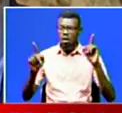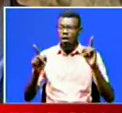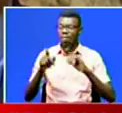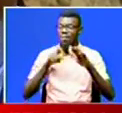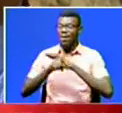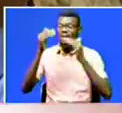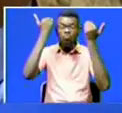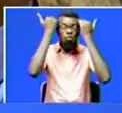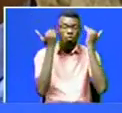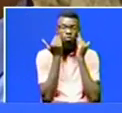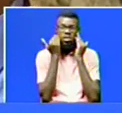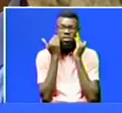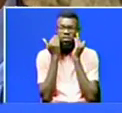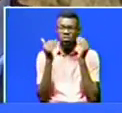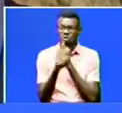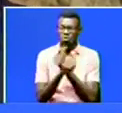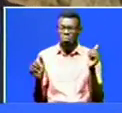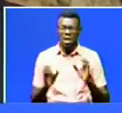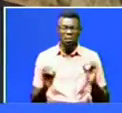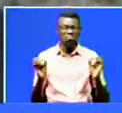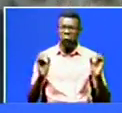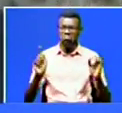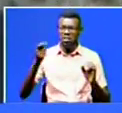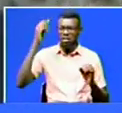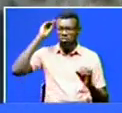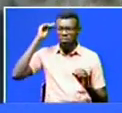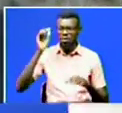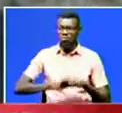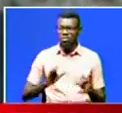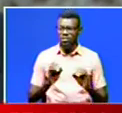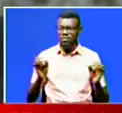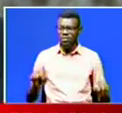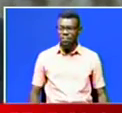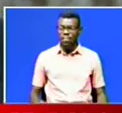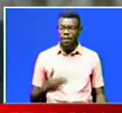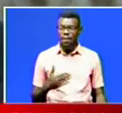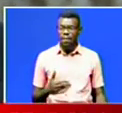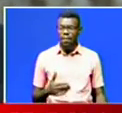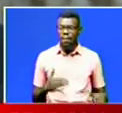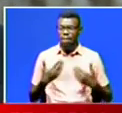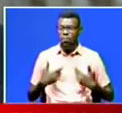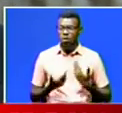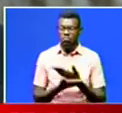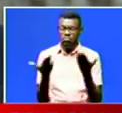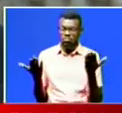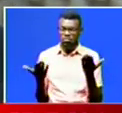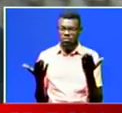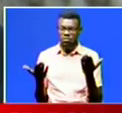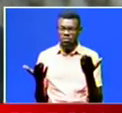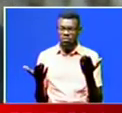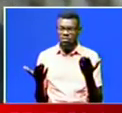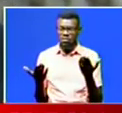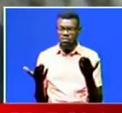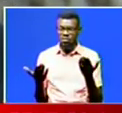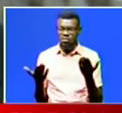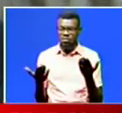court may not be augur well for both nations, Kenya and Somalia. This case has been given to the international arbitration. And